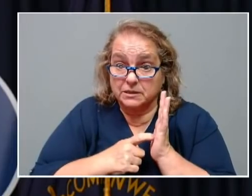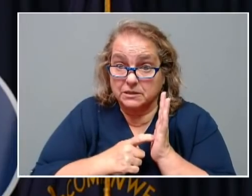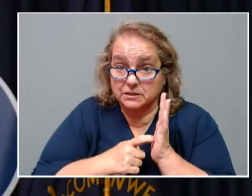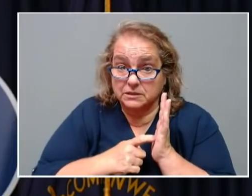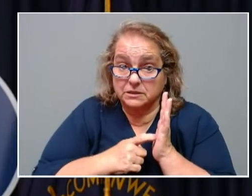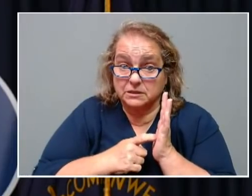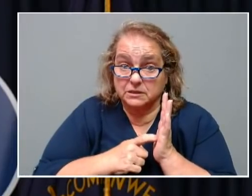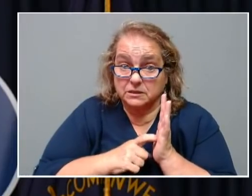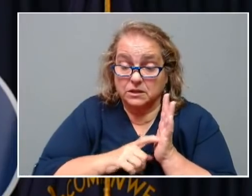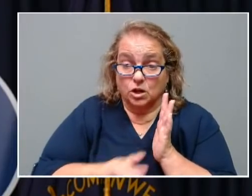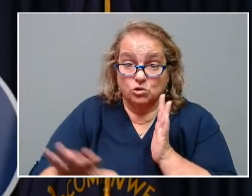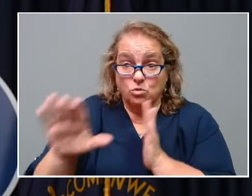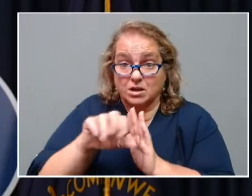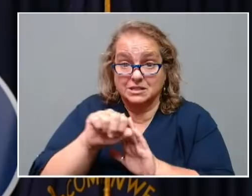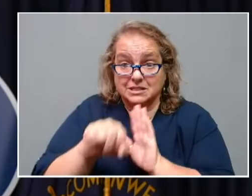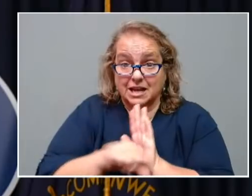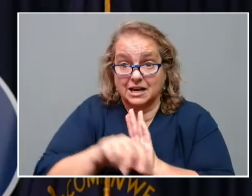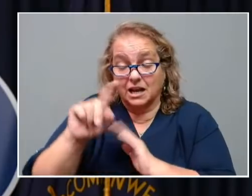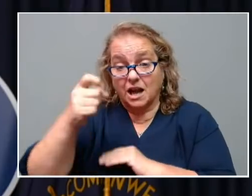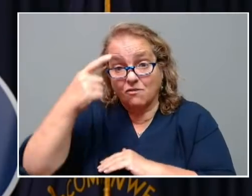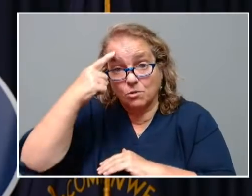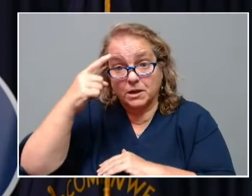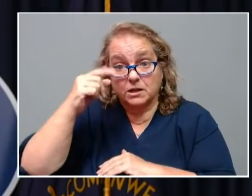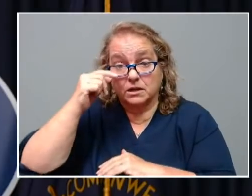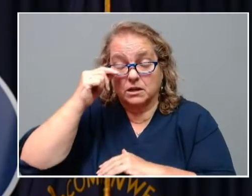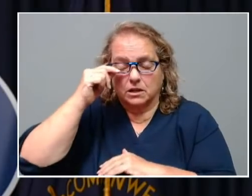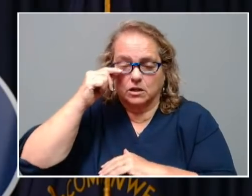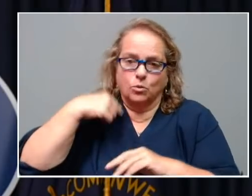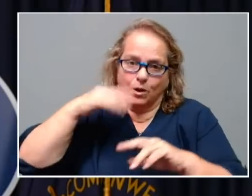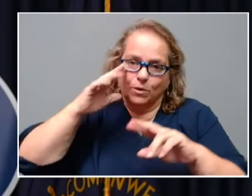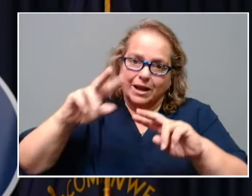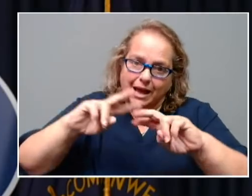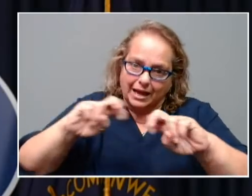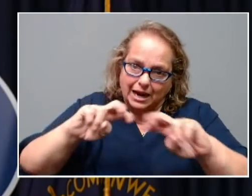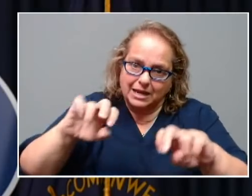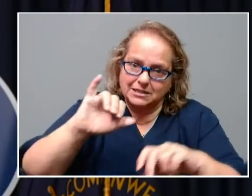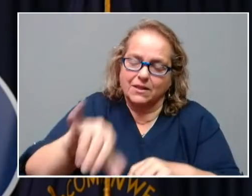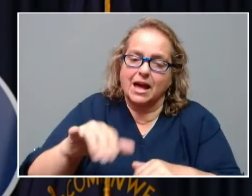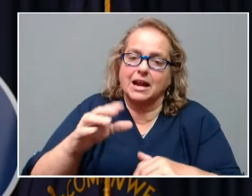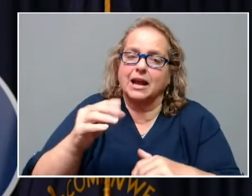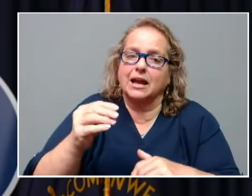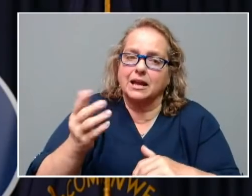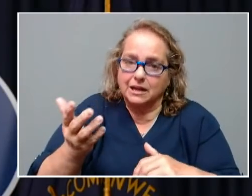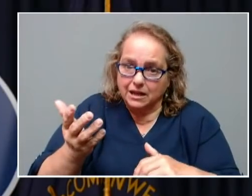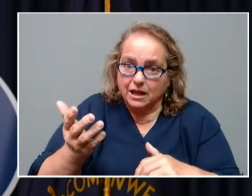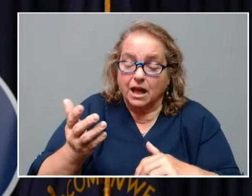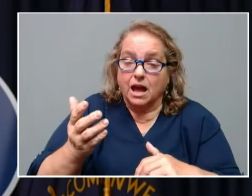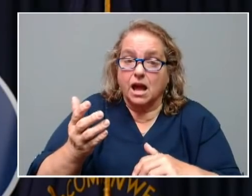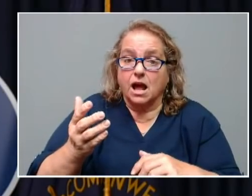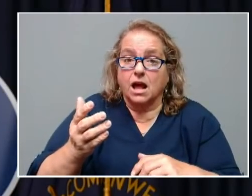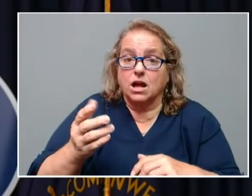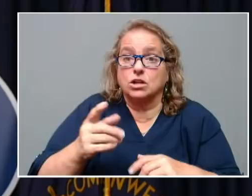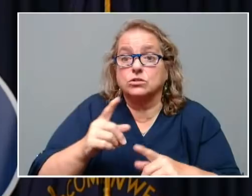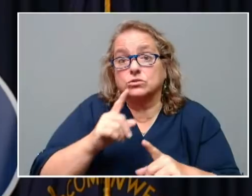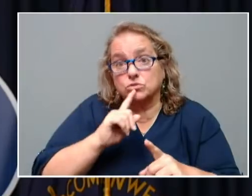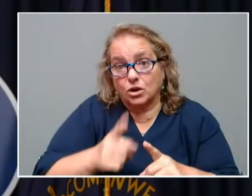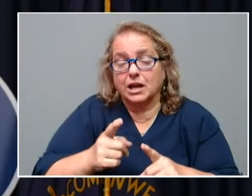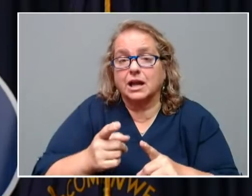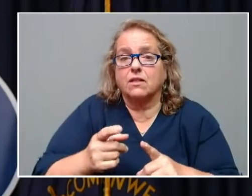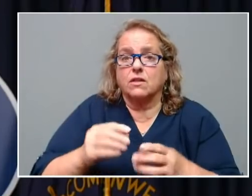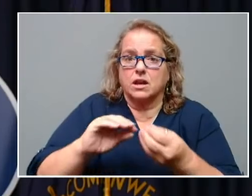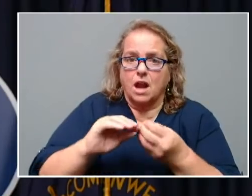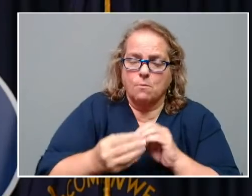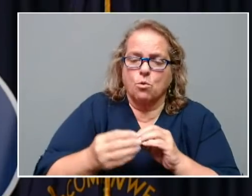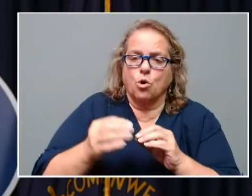across state government? We'll continue to analyze that. Certainly the amount you need to be tested and your